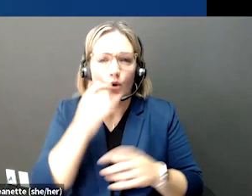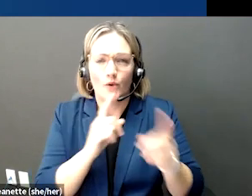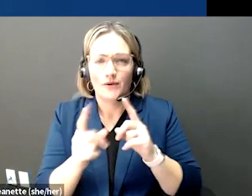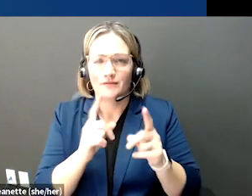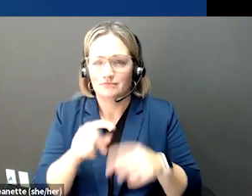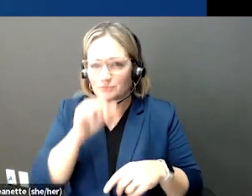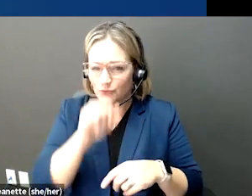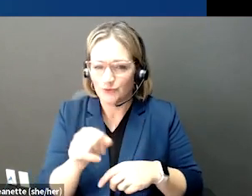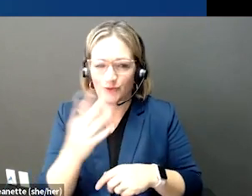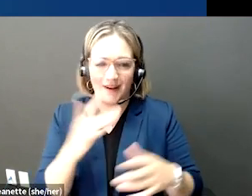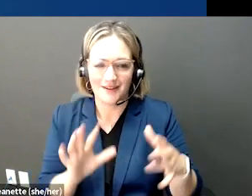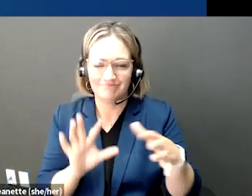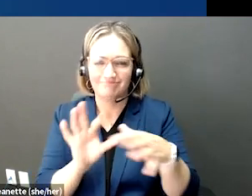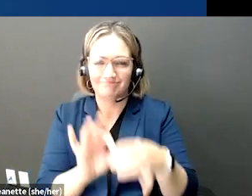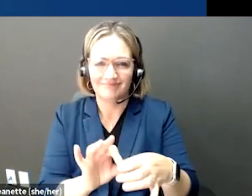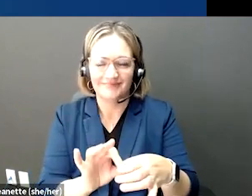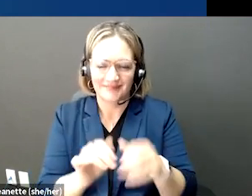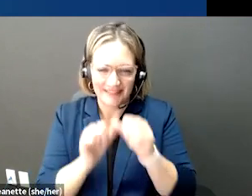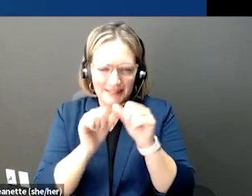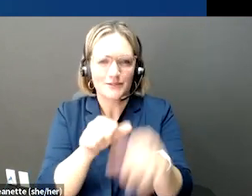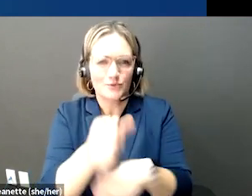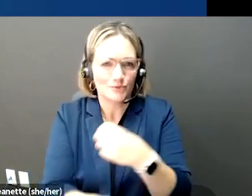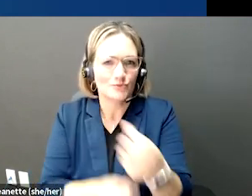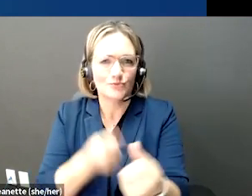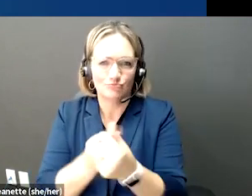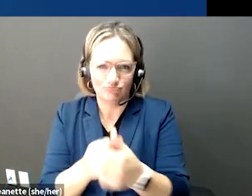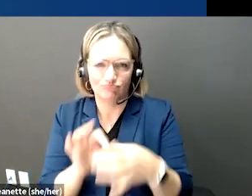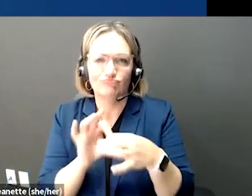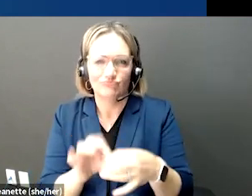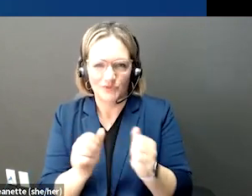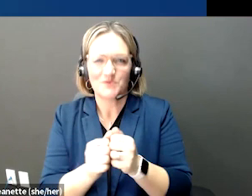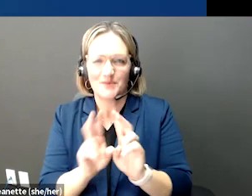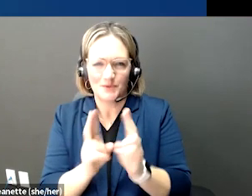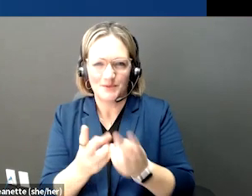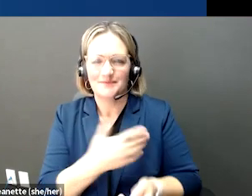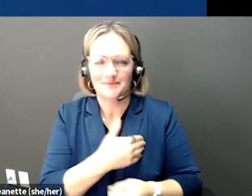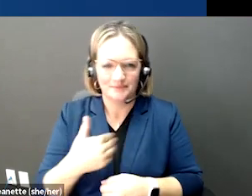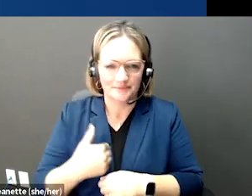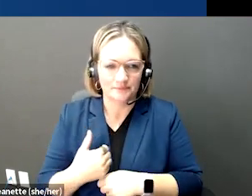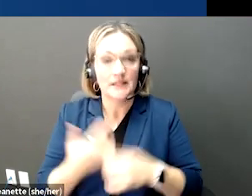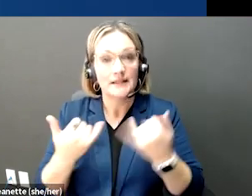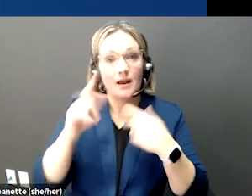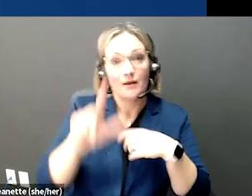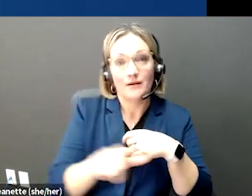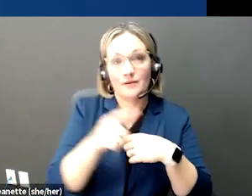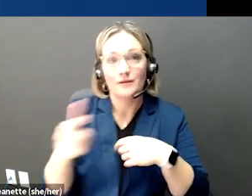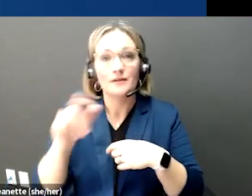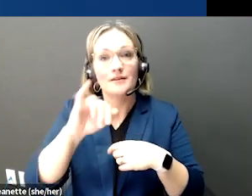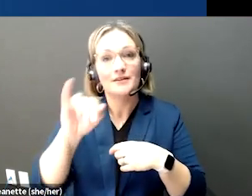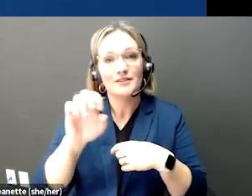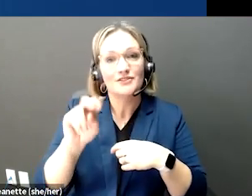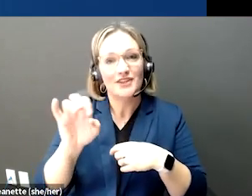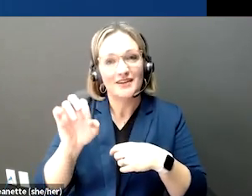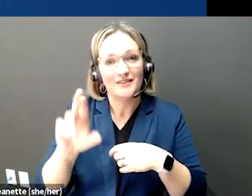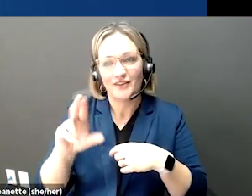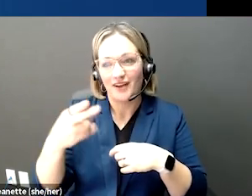ongoing, meaningful, and supportive relationships with members. And now we'll hear from Jennifer Hutcheson, a parent in the project,